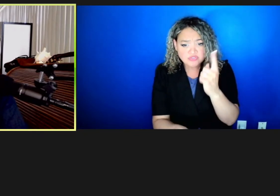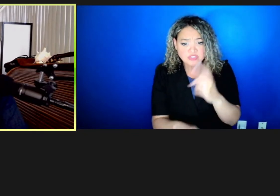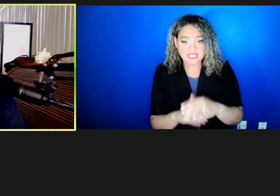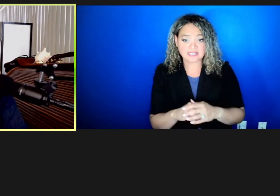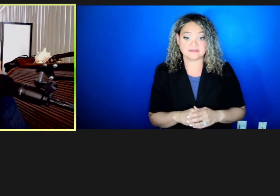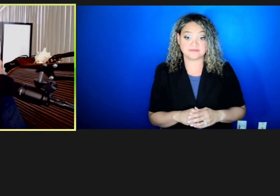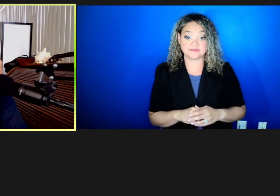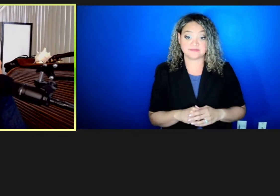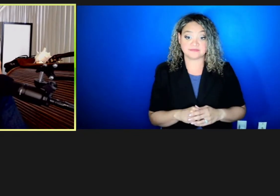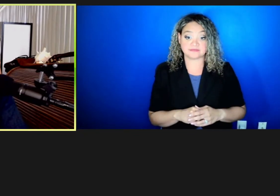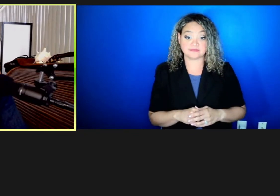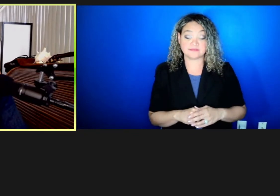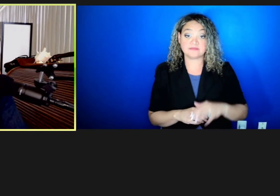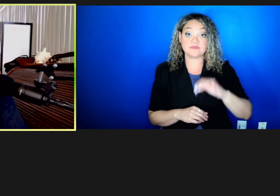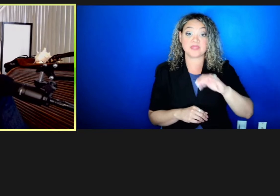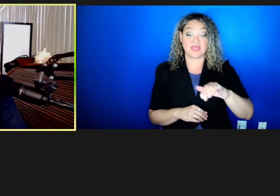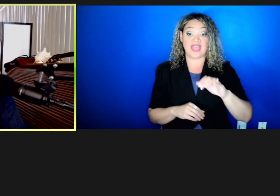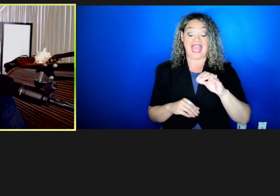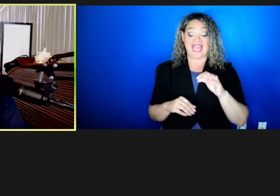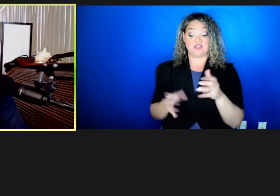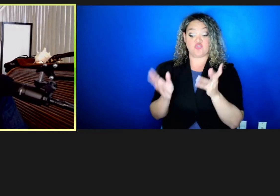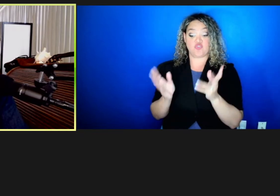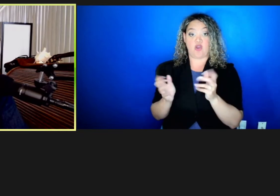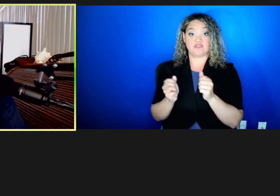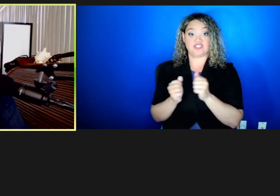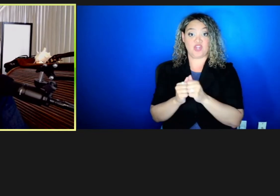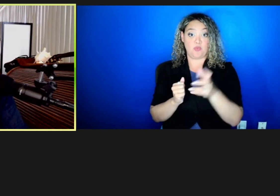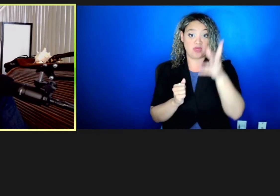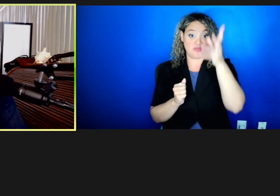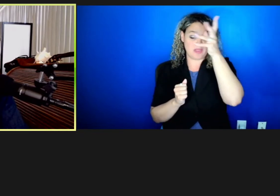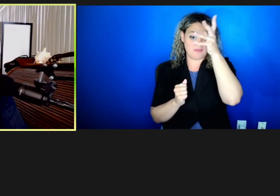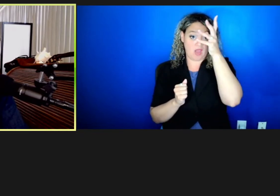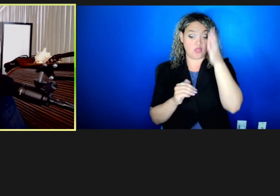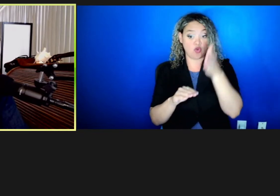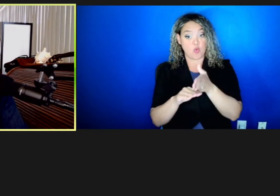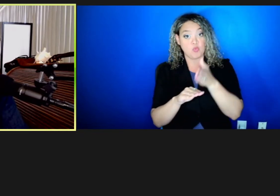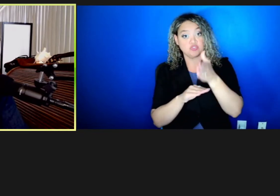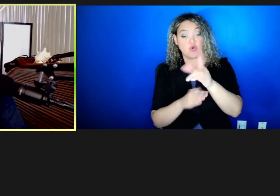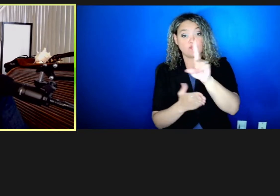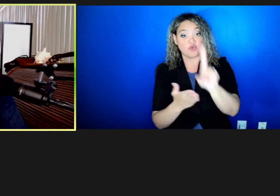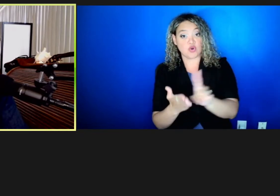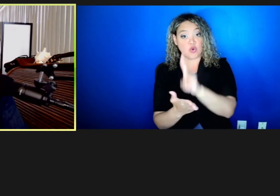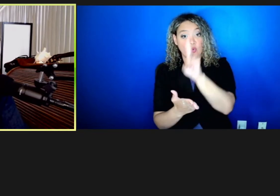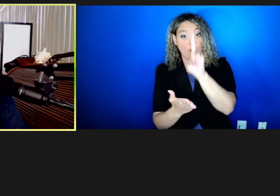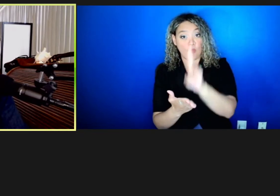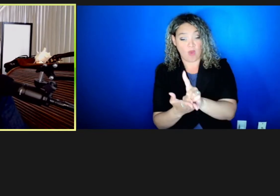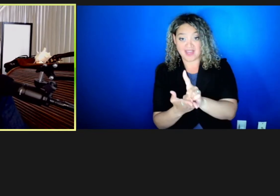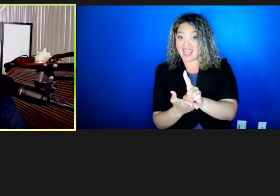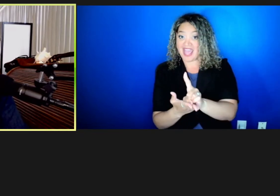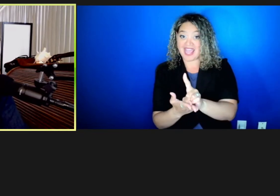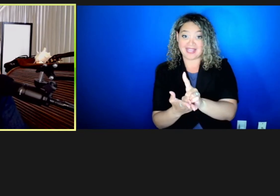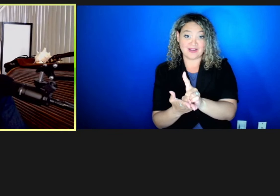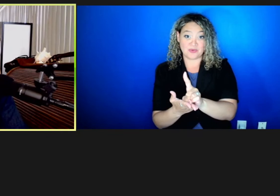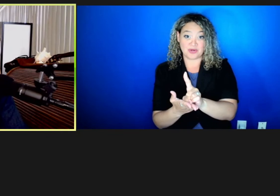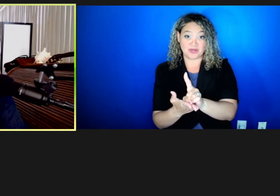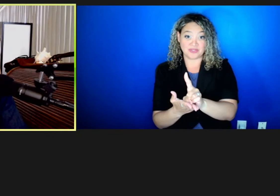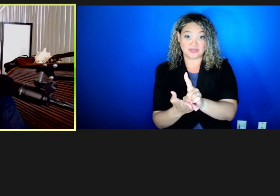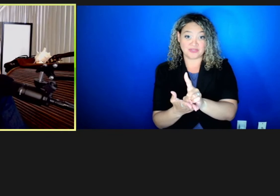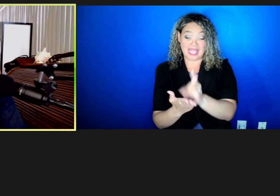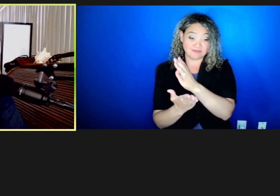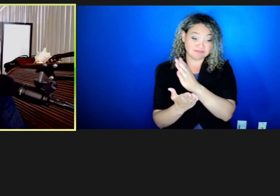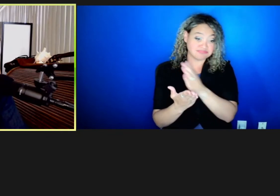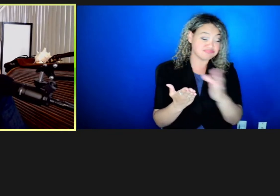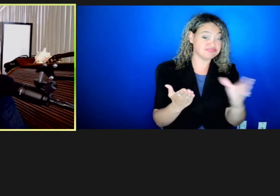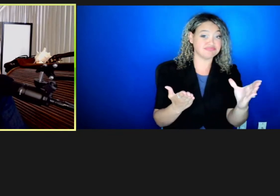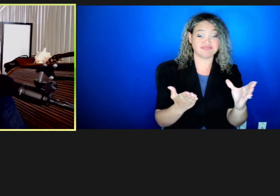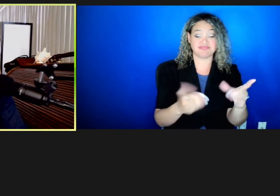That conversation with my father lasted over an hour and spanned the turning of the decade. It was